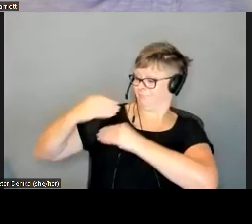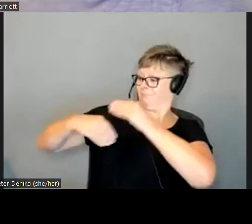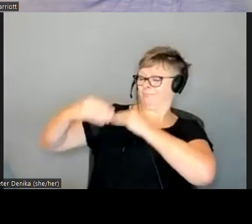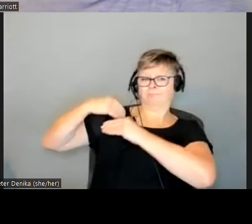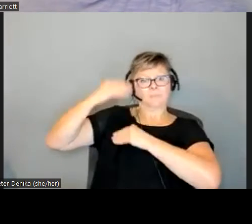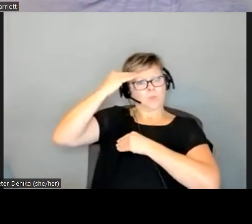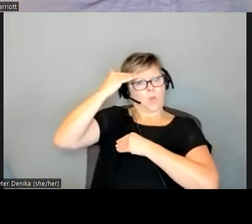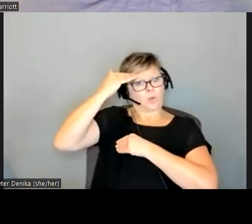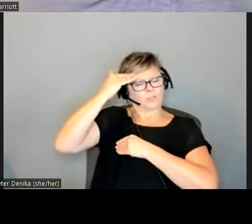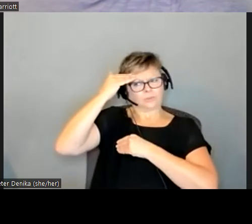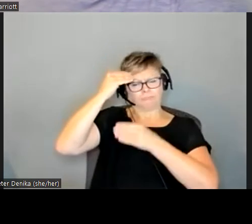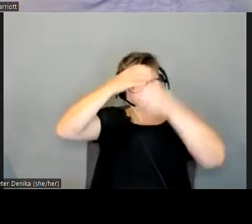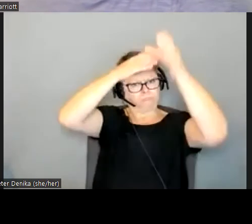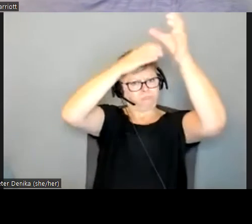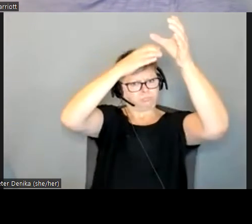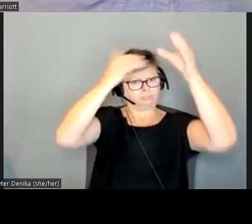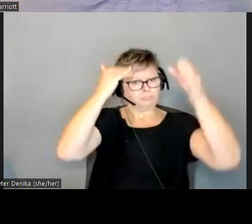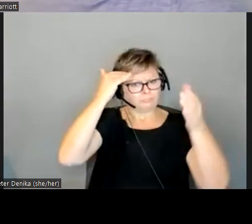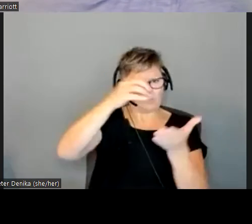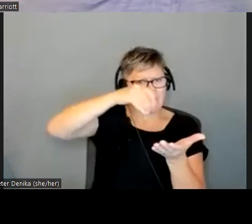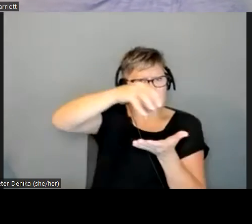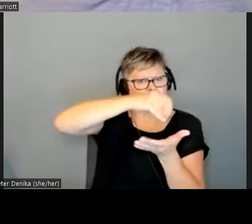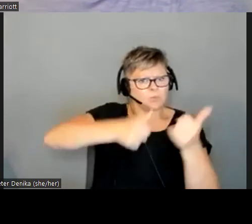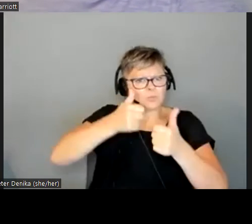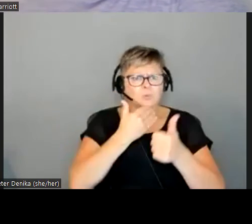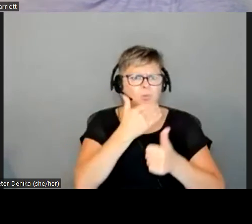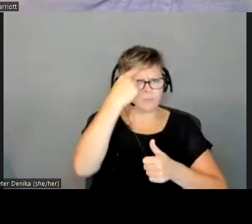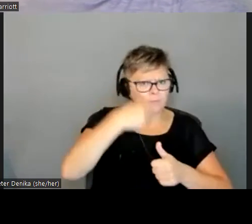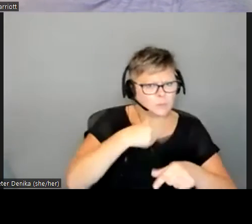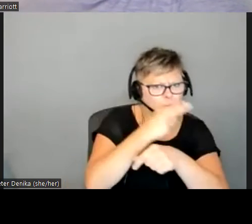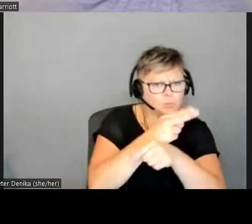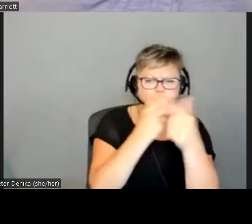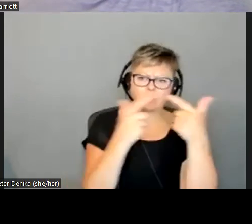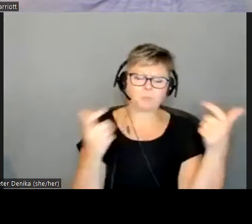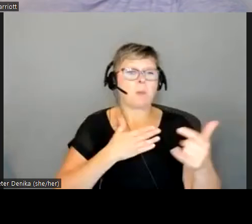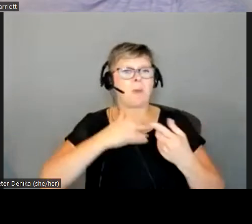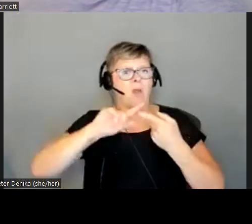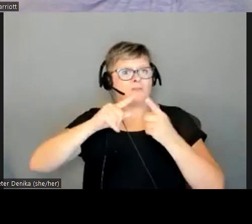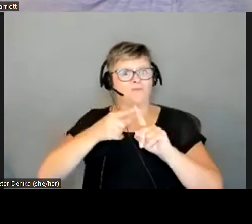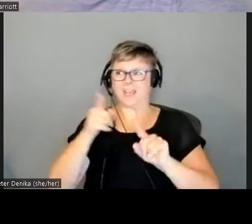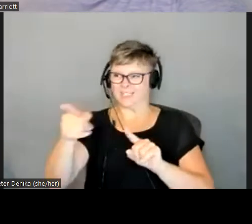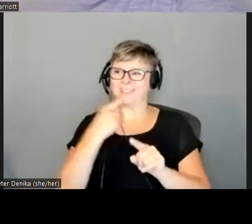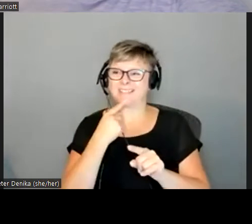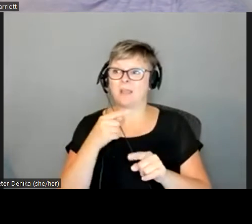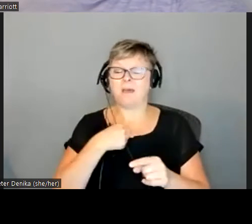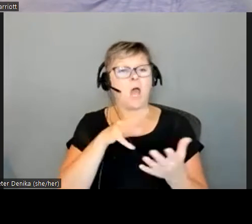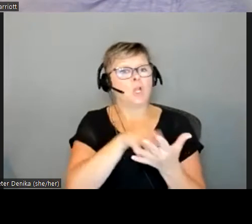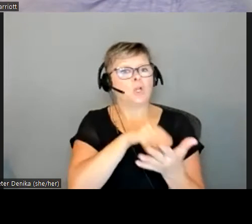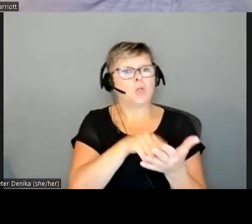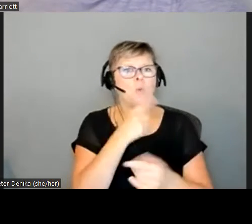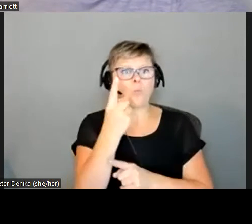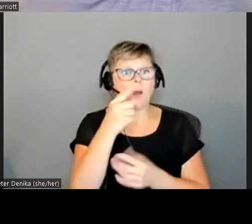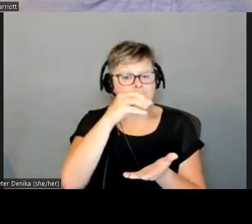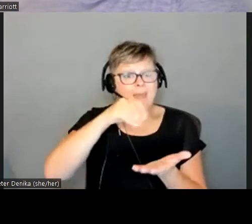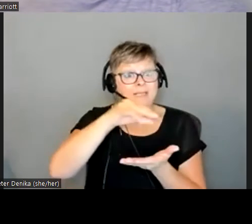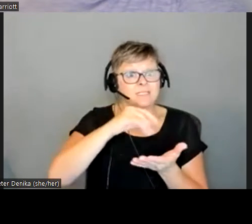And to a friend of mine, she always says she learns one medicine a season, because